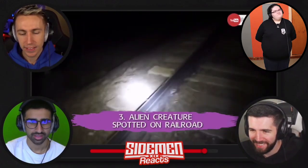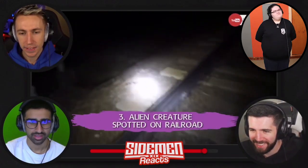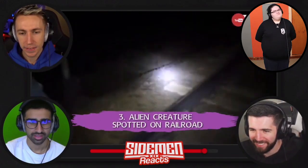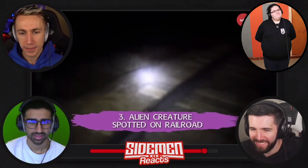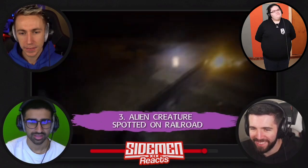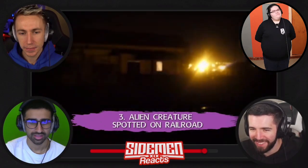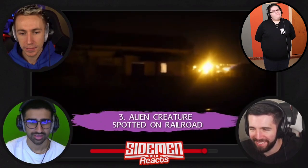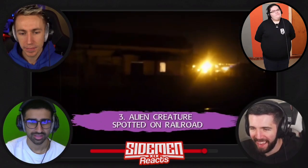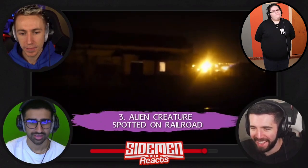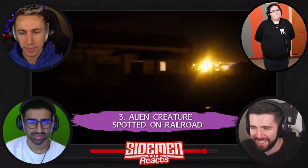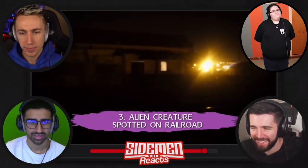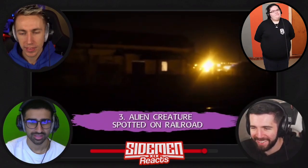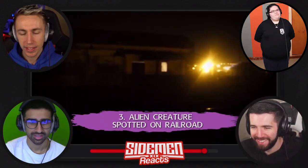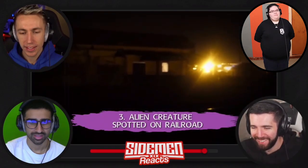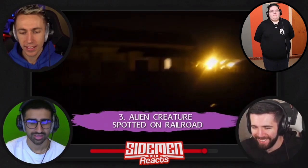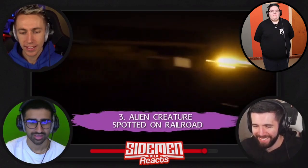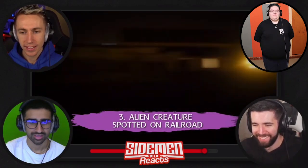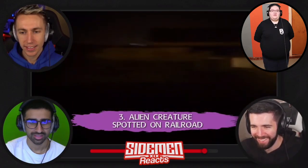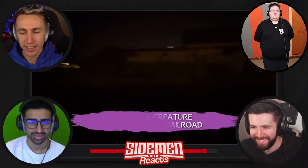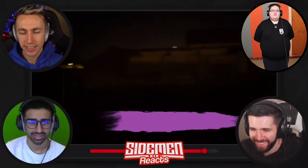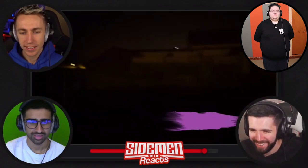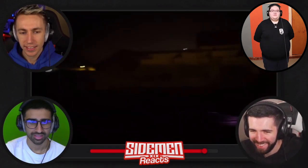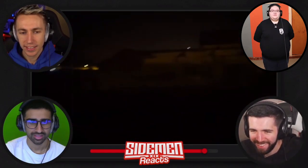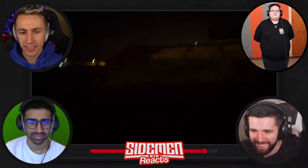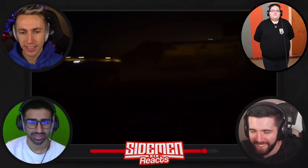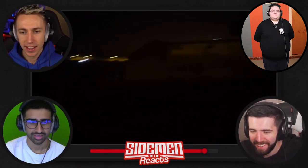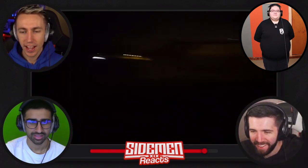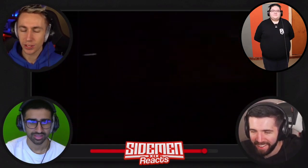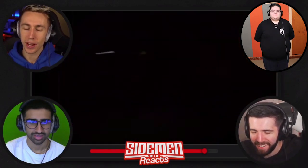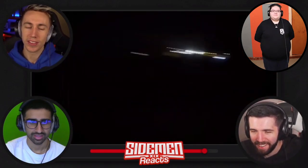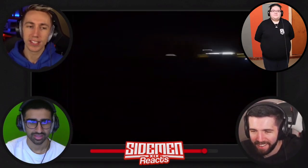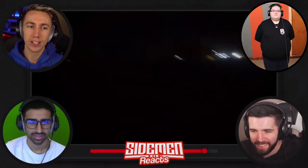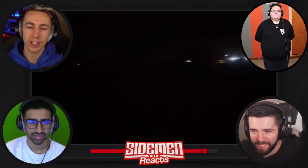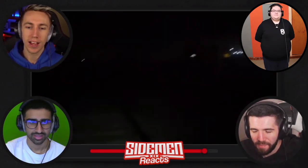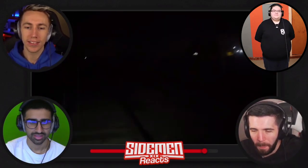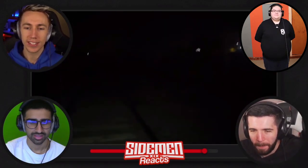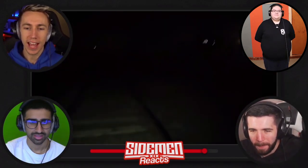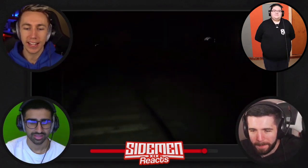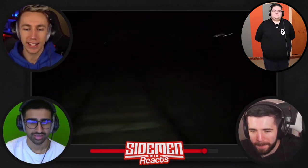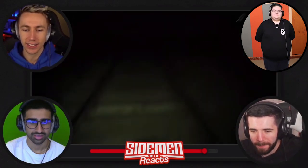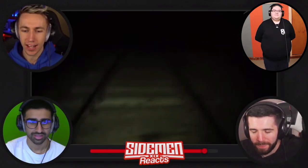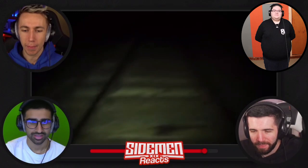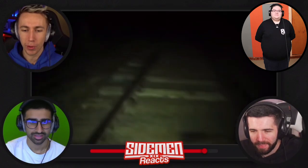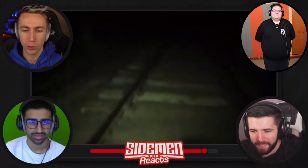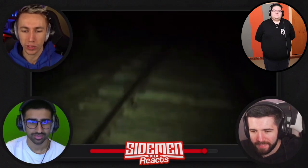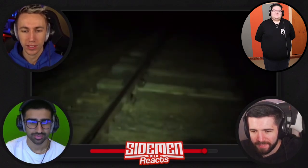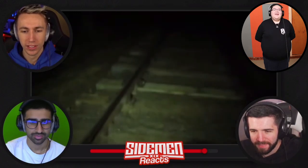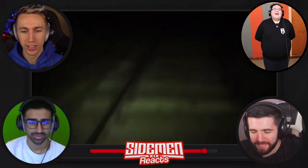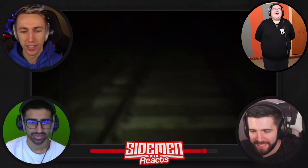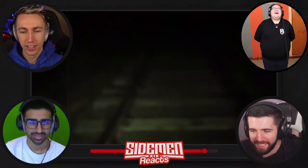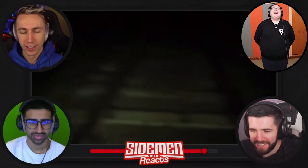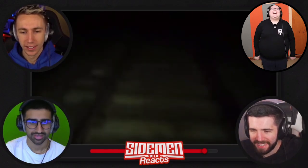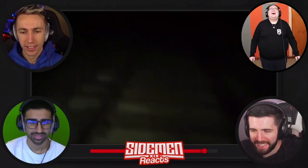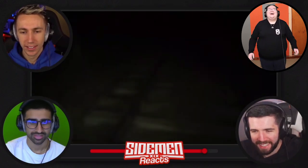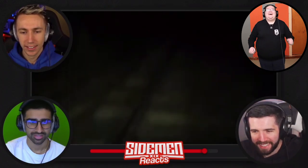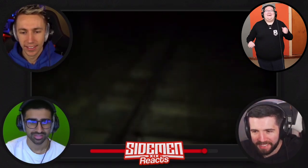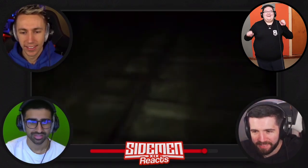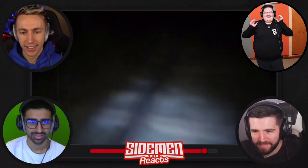night. this next piece of weird footage uploaded to YouTube by Ravania. This looks like, if this alien looks like Paul, they may just